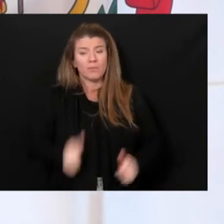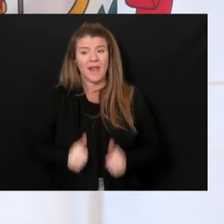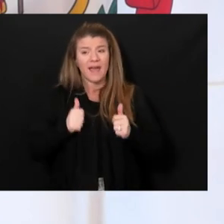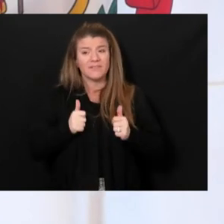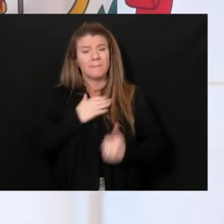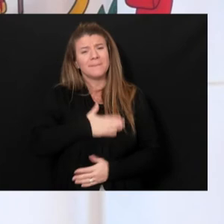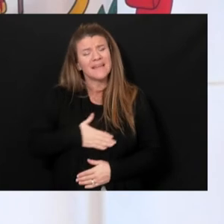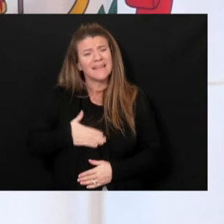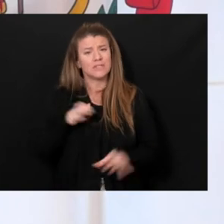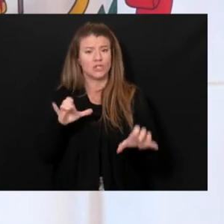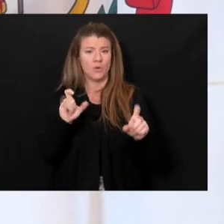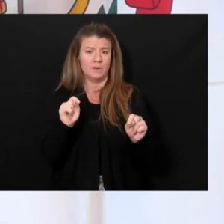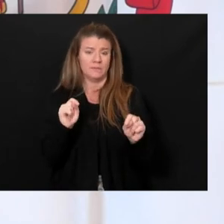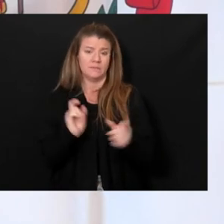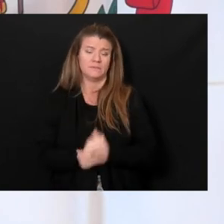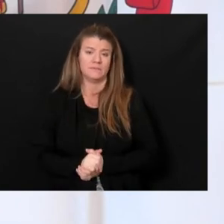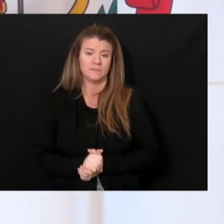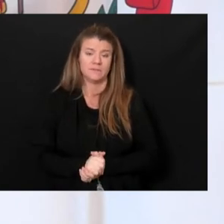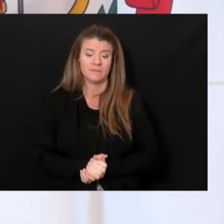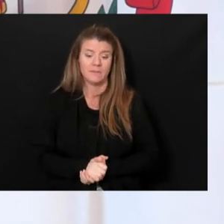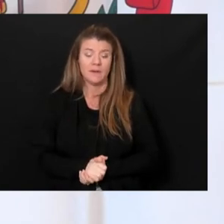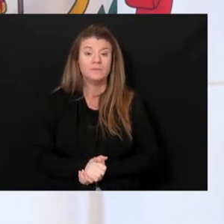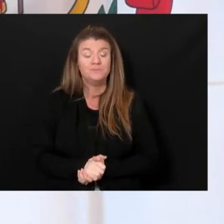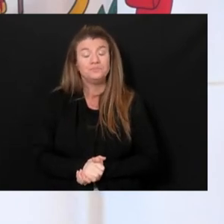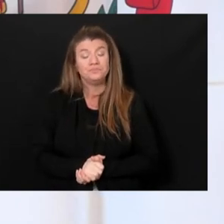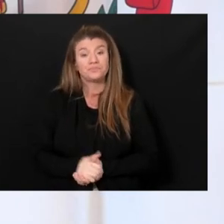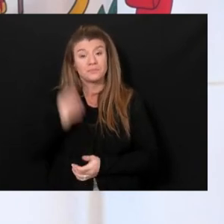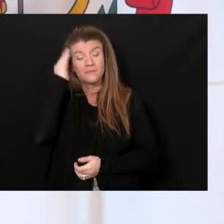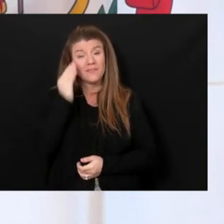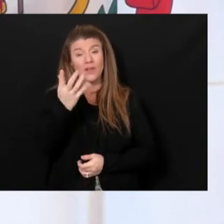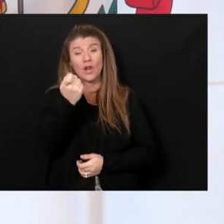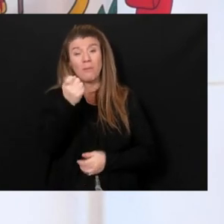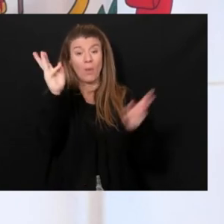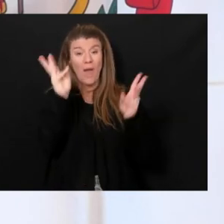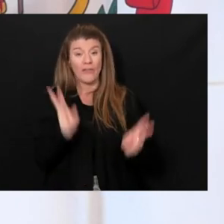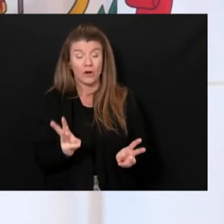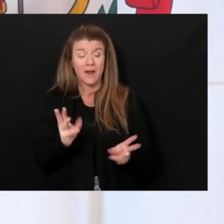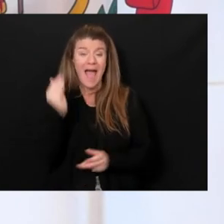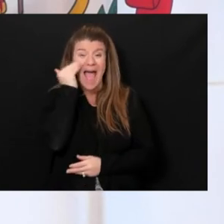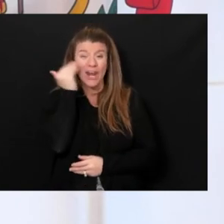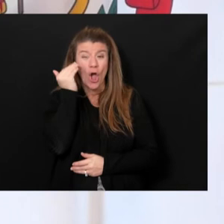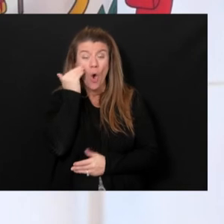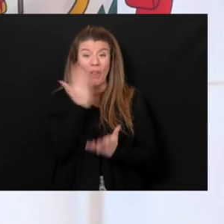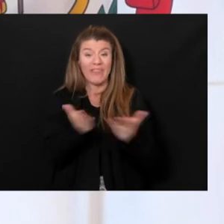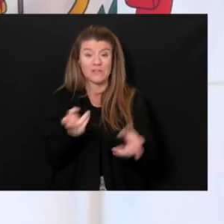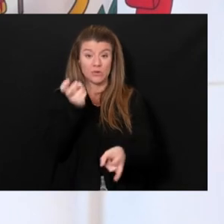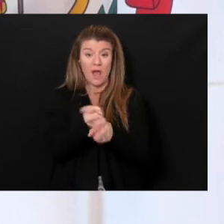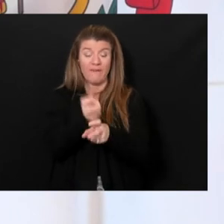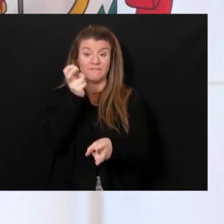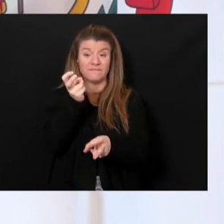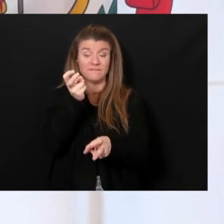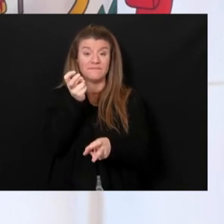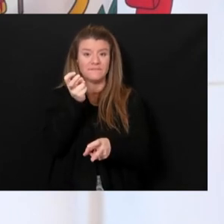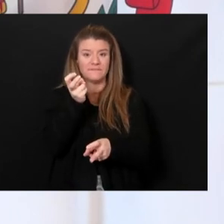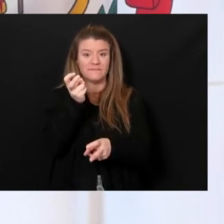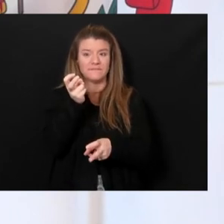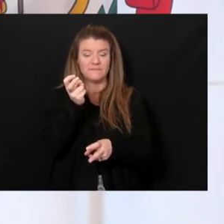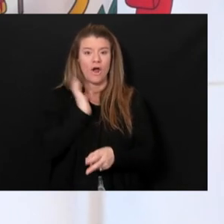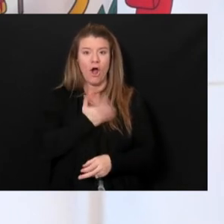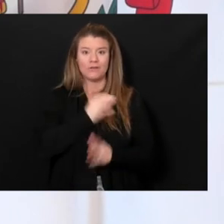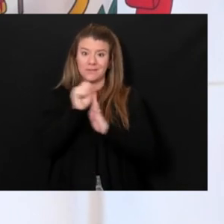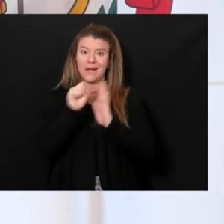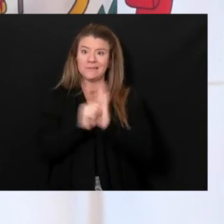that. Now, I've got to tell you a little bit about the weather. I know things are tough on the western end of our state right now.